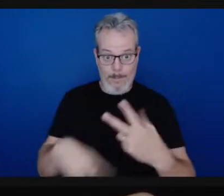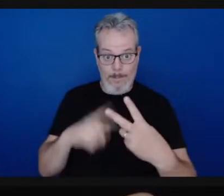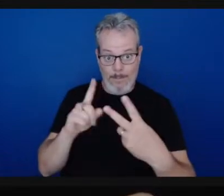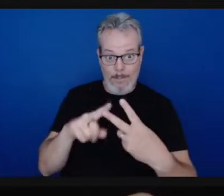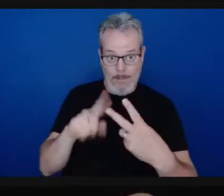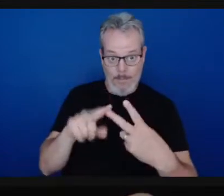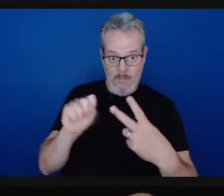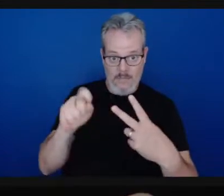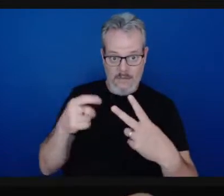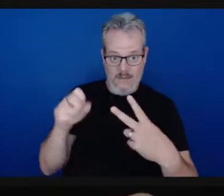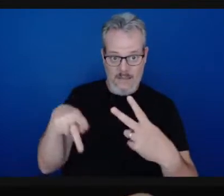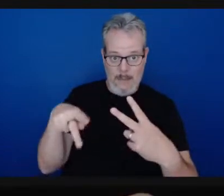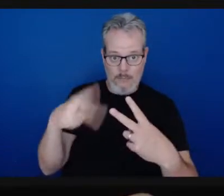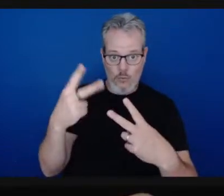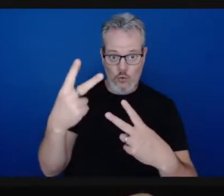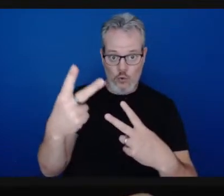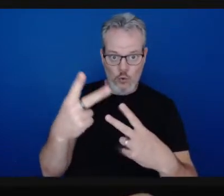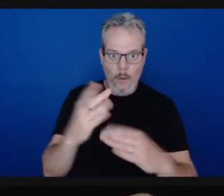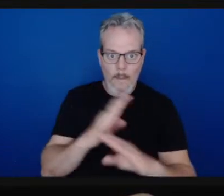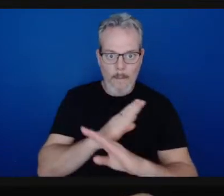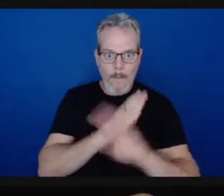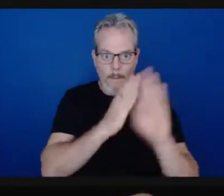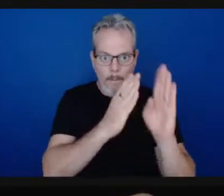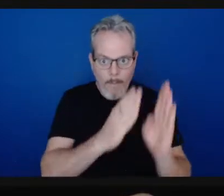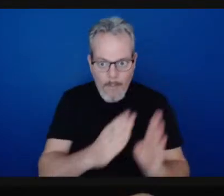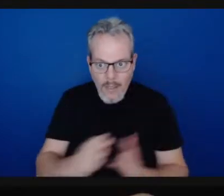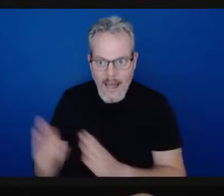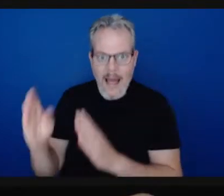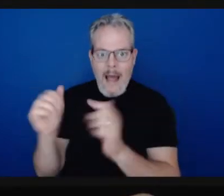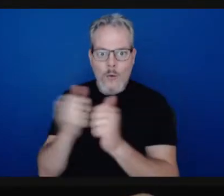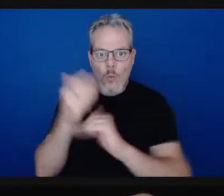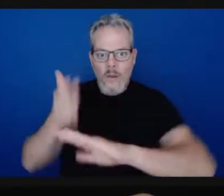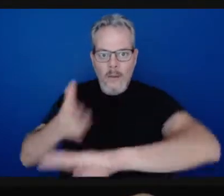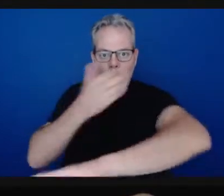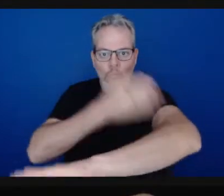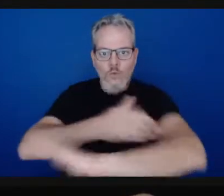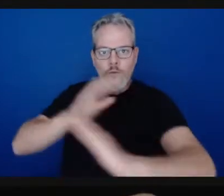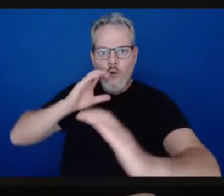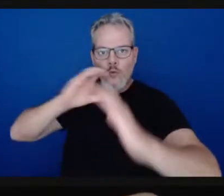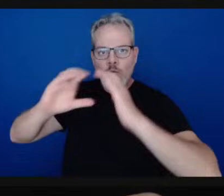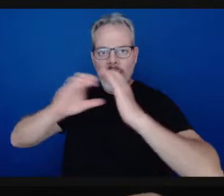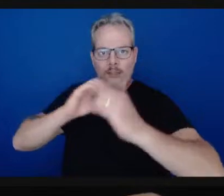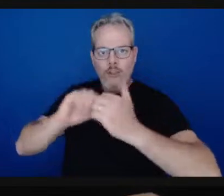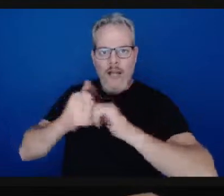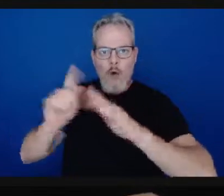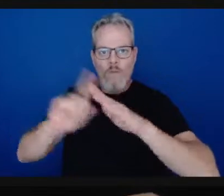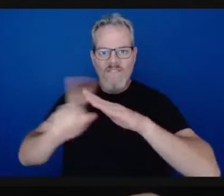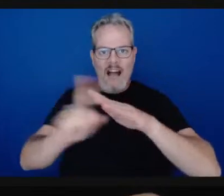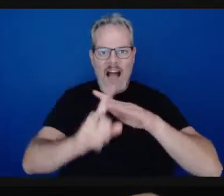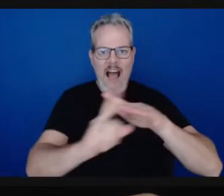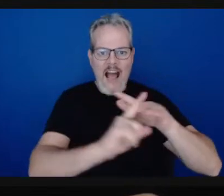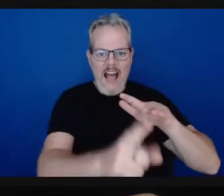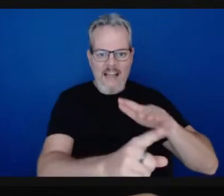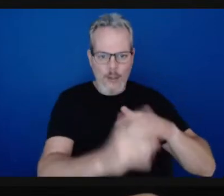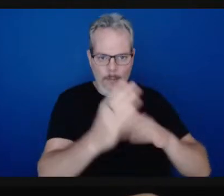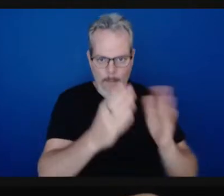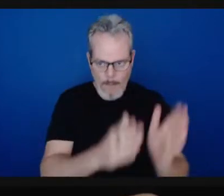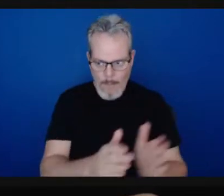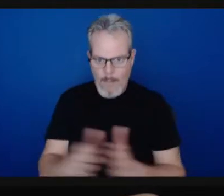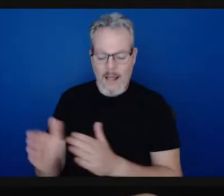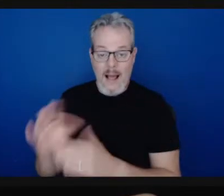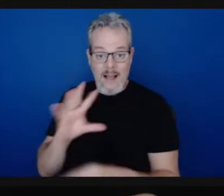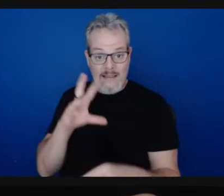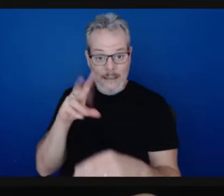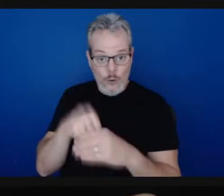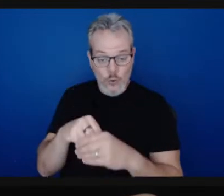to plan by having the communication and the evacuation plans there, right? That includes